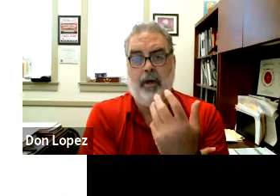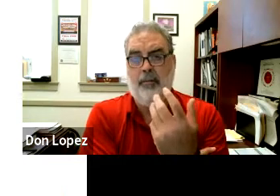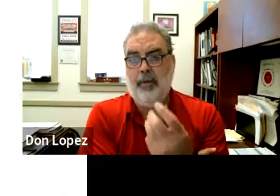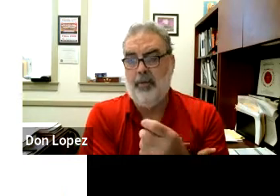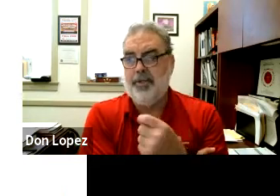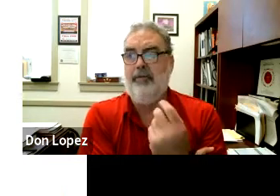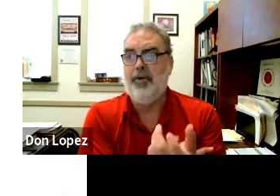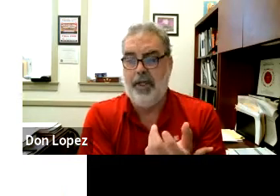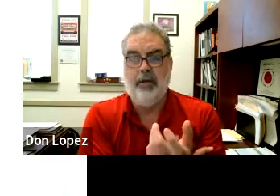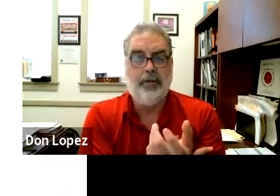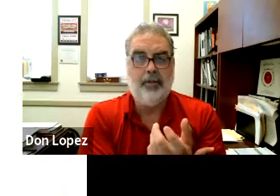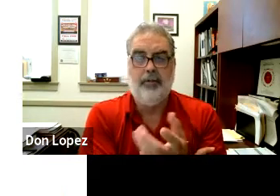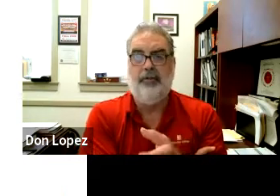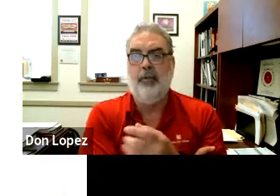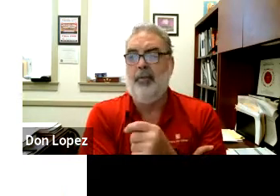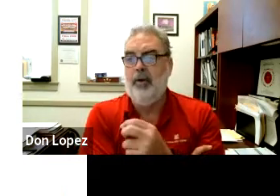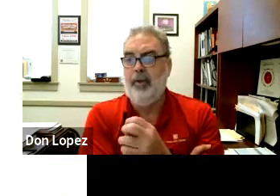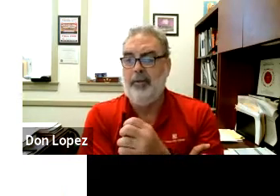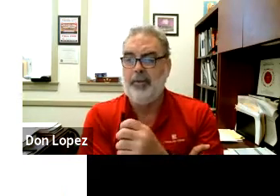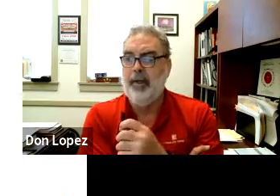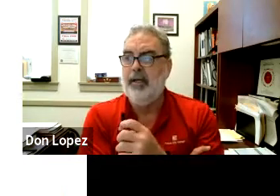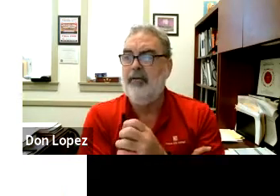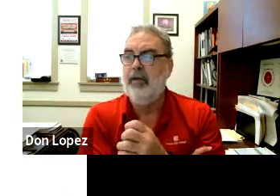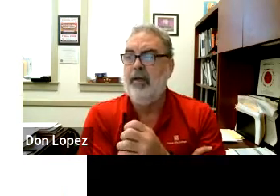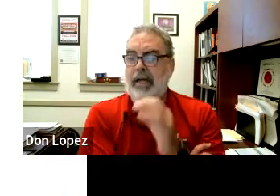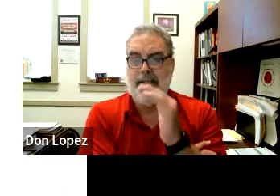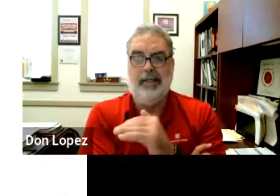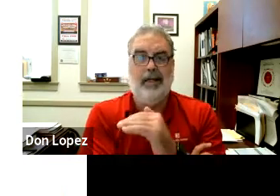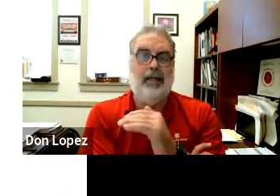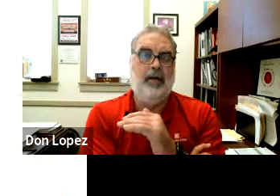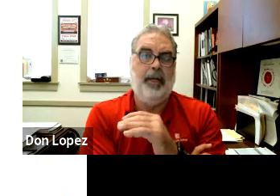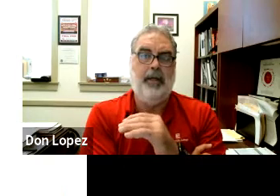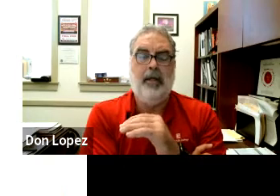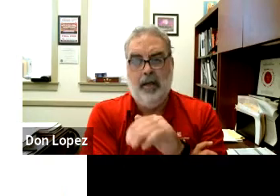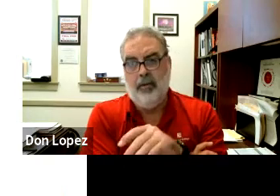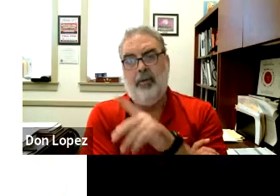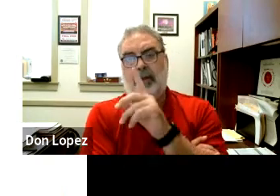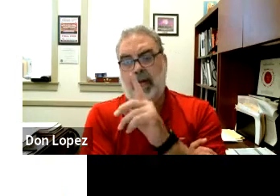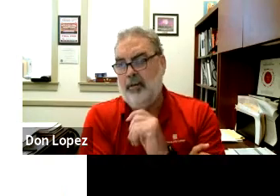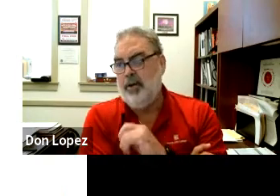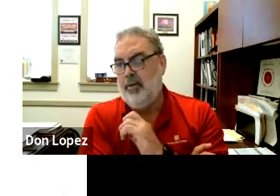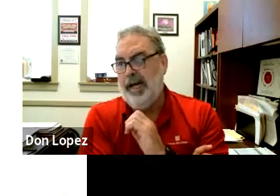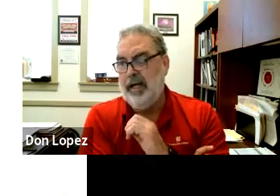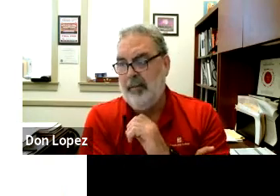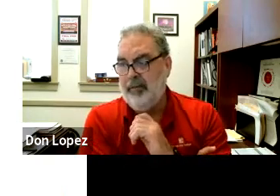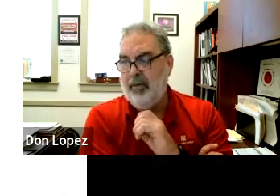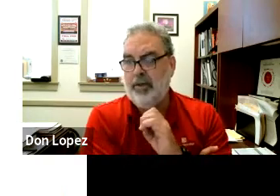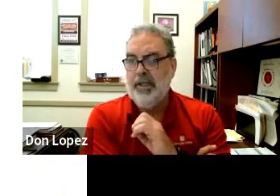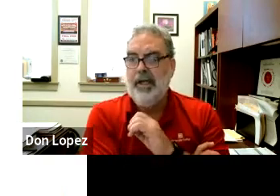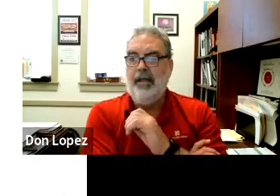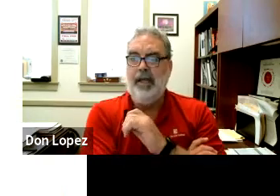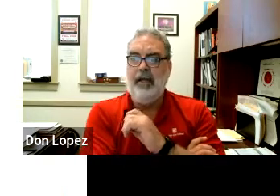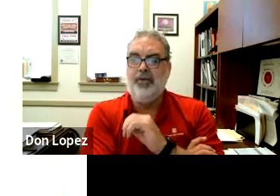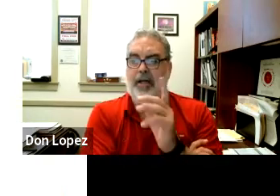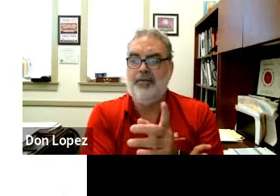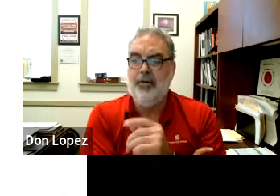they receive their skills from an employability perspective. That's declined a little bit. We want that number to go back up, of course.